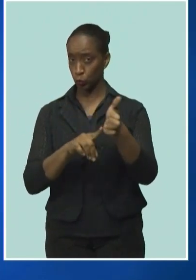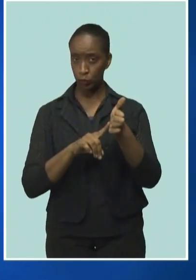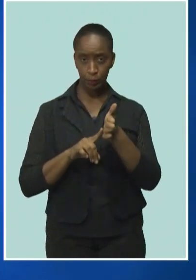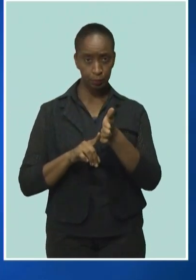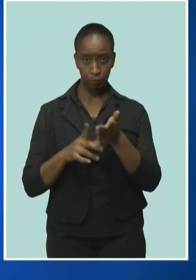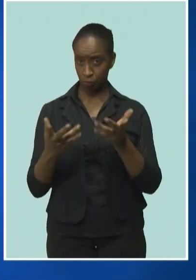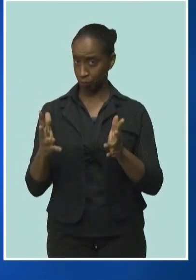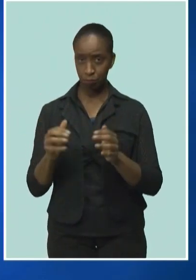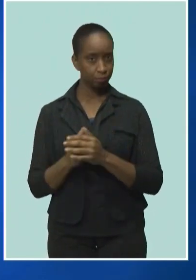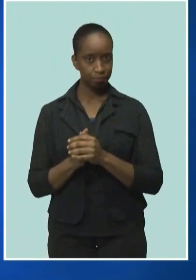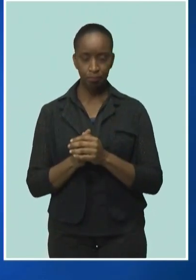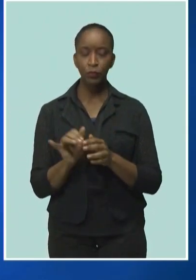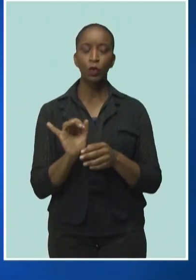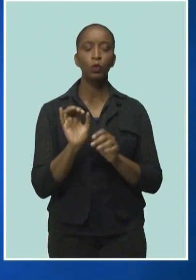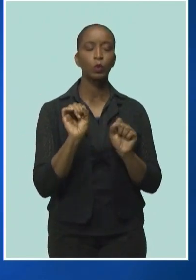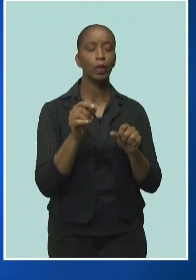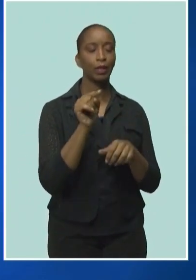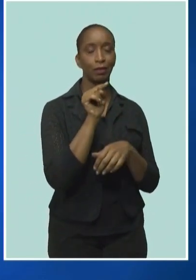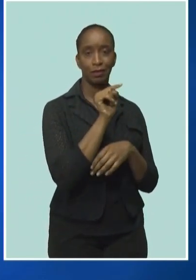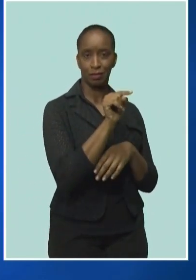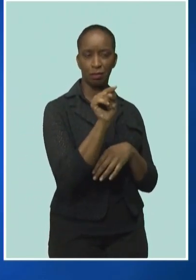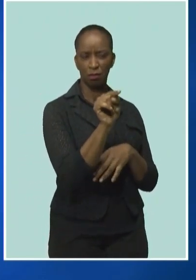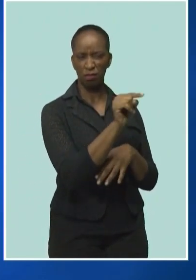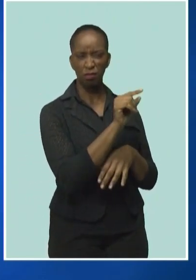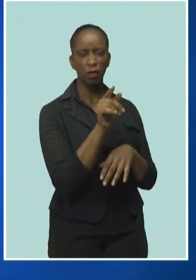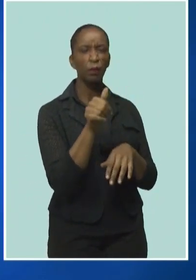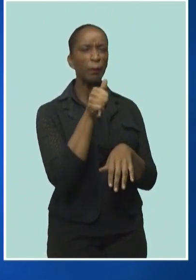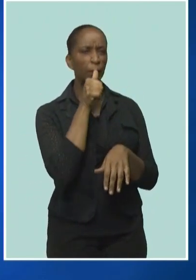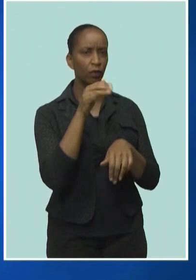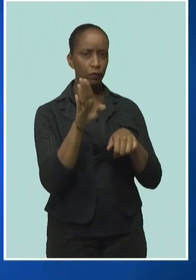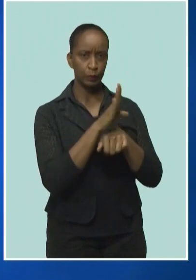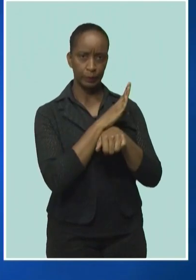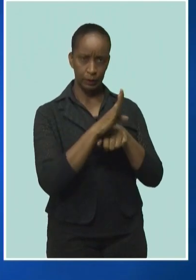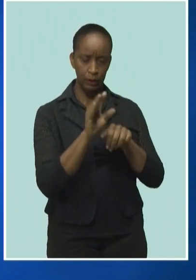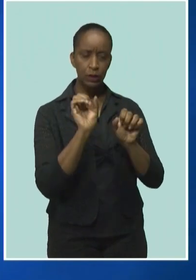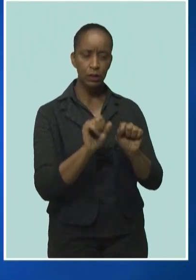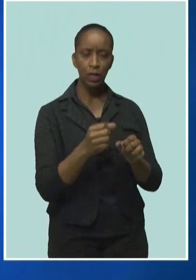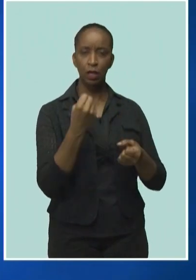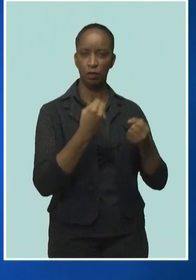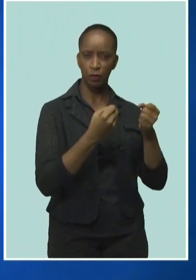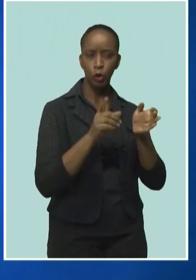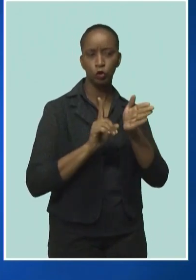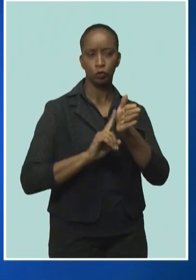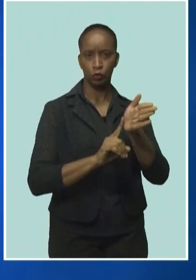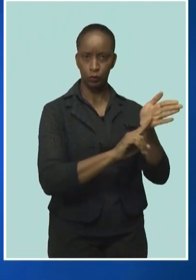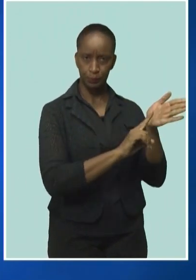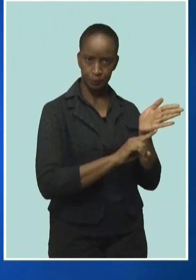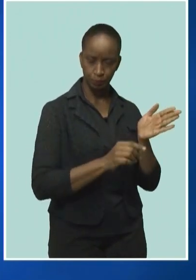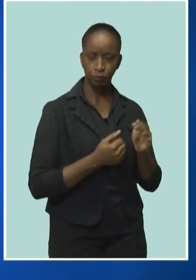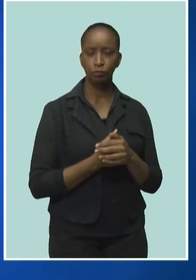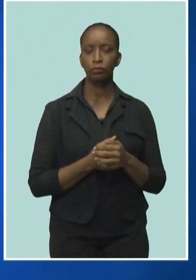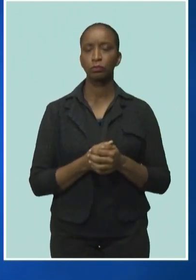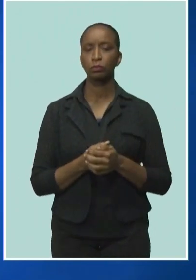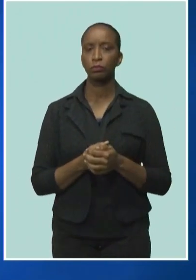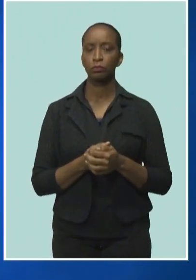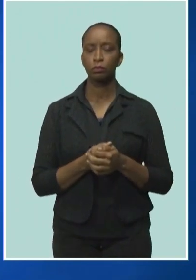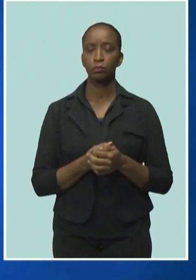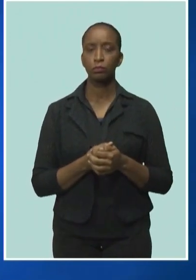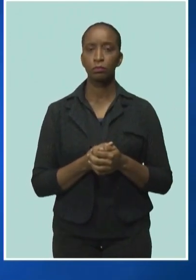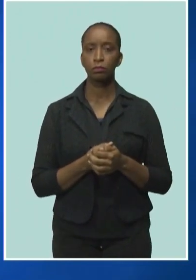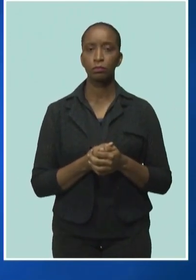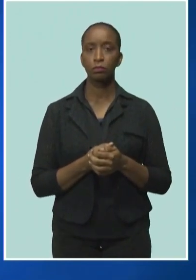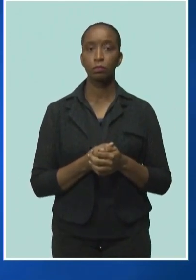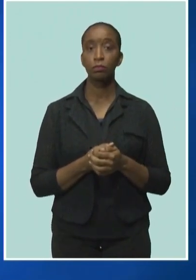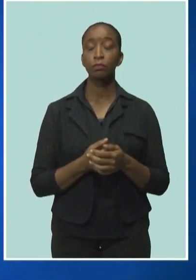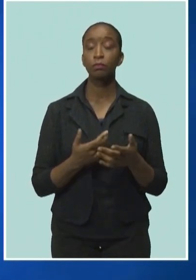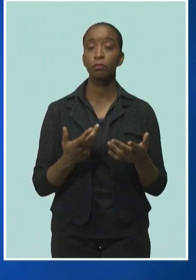to deliver these services. Now, this is an opportunity as well, Mr. President, for the inclusion of the